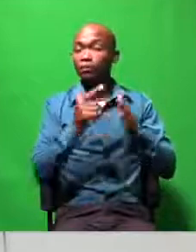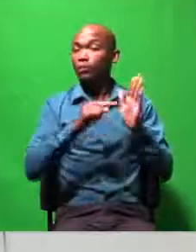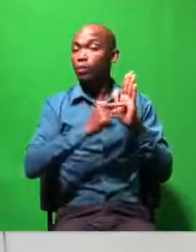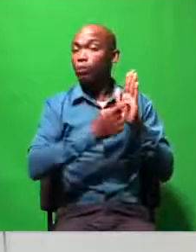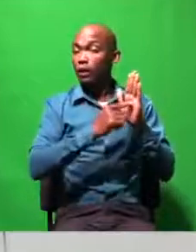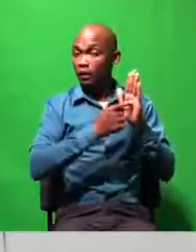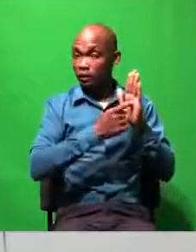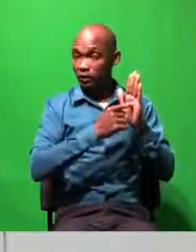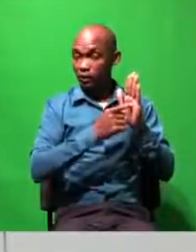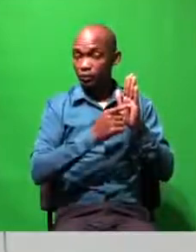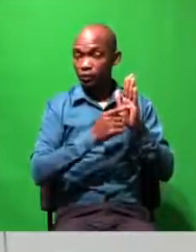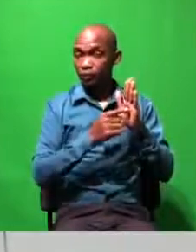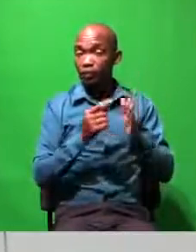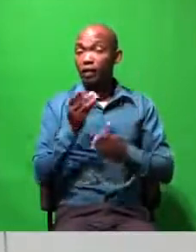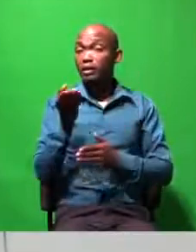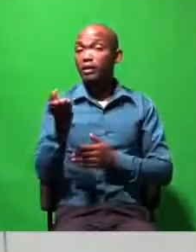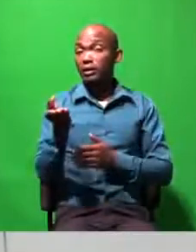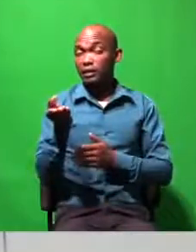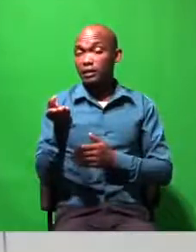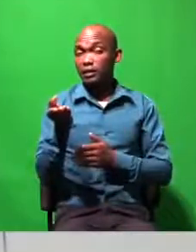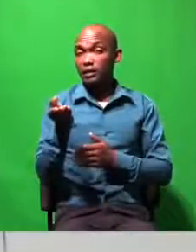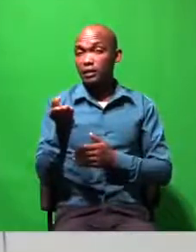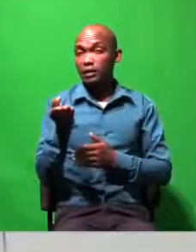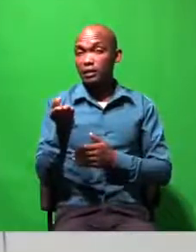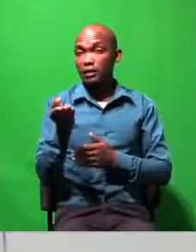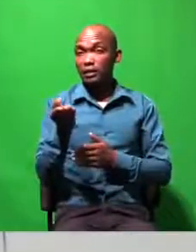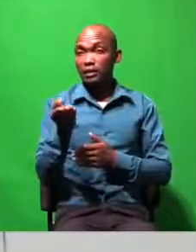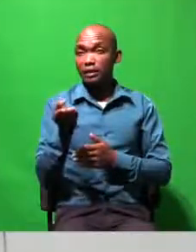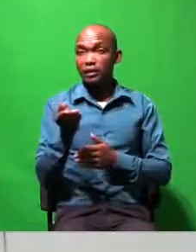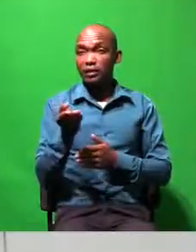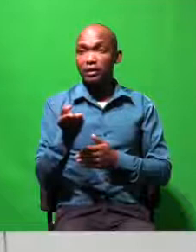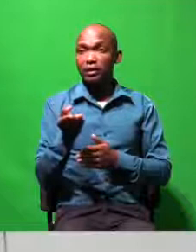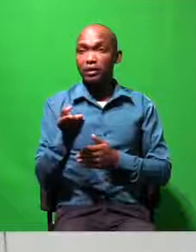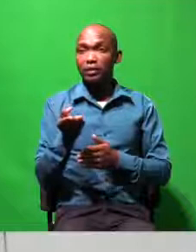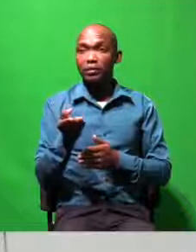And this is, if we measure this, is